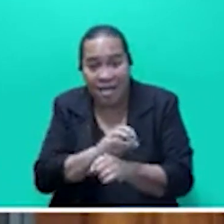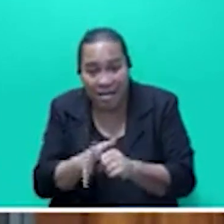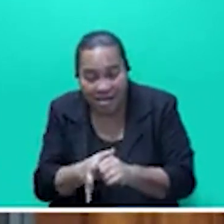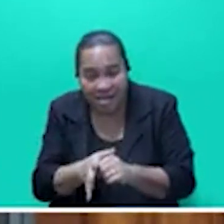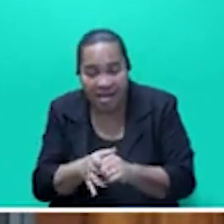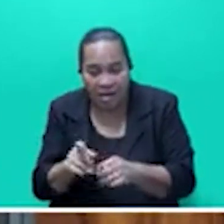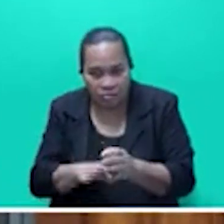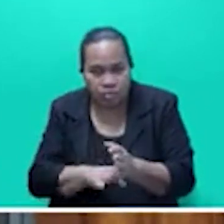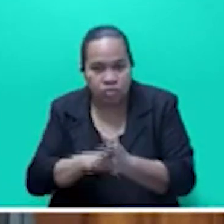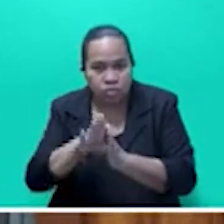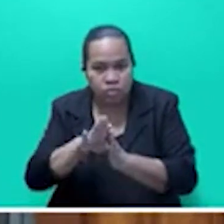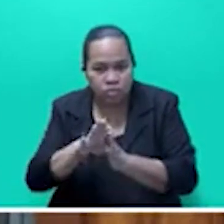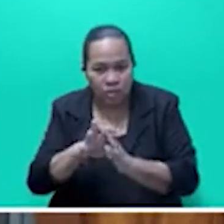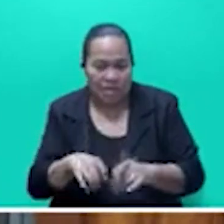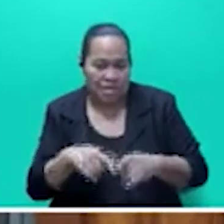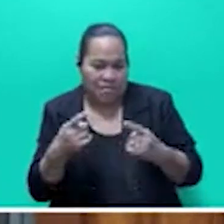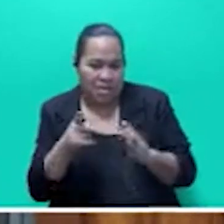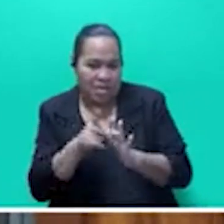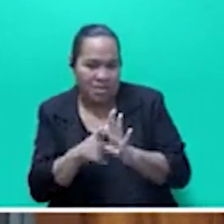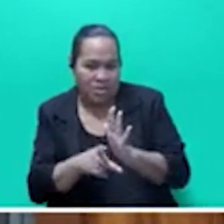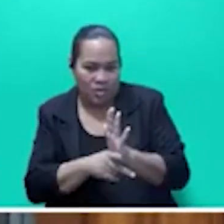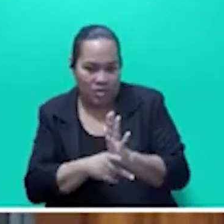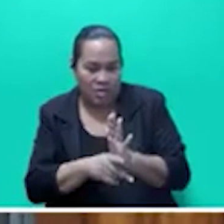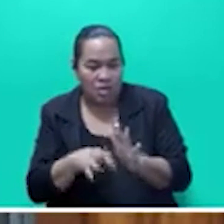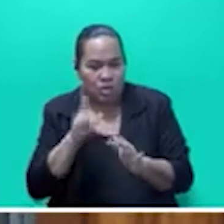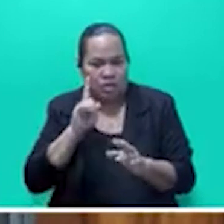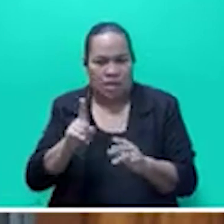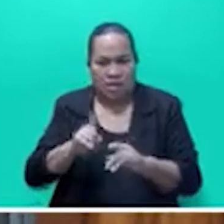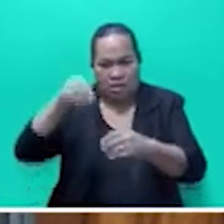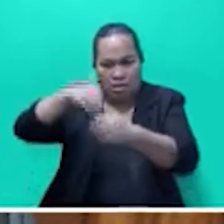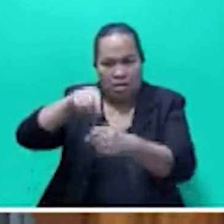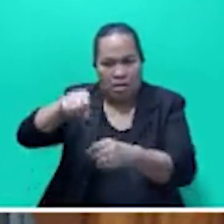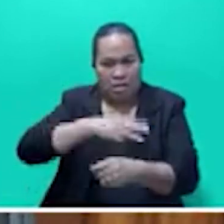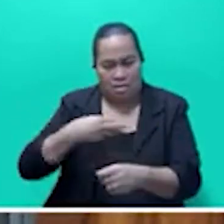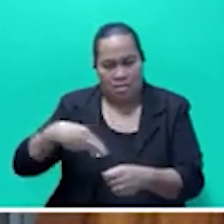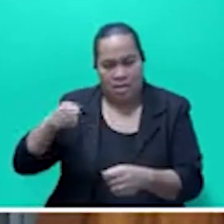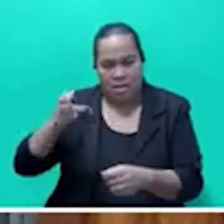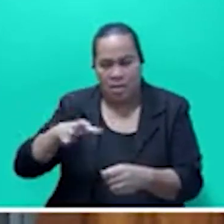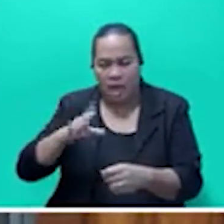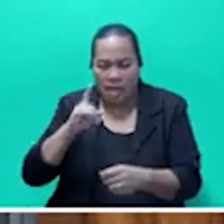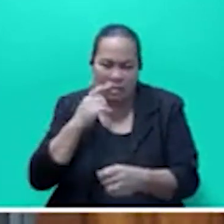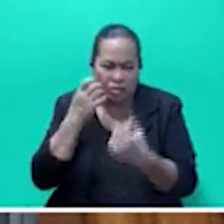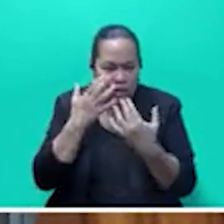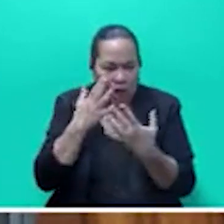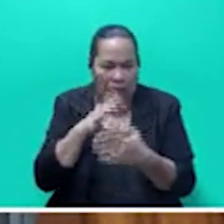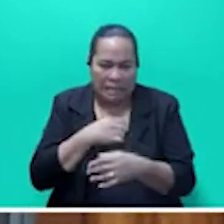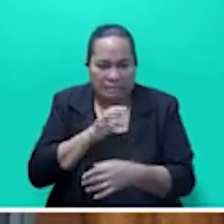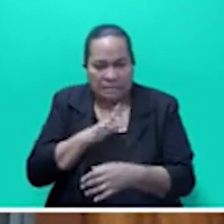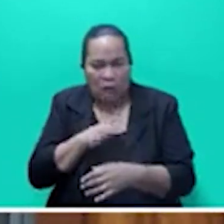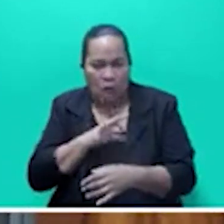velocity. The differences in policies that we've seen with the ministers is showing mistrust and uncertainty in our